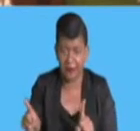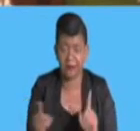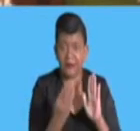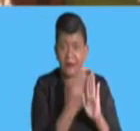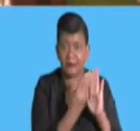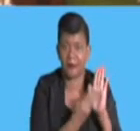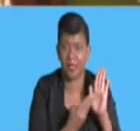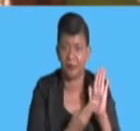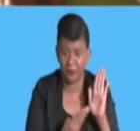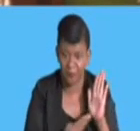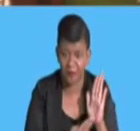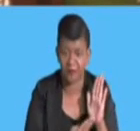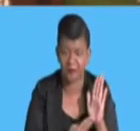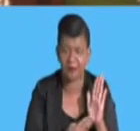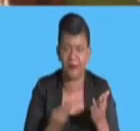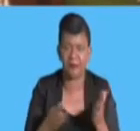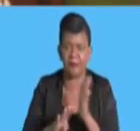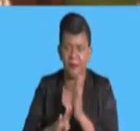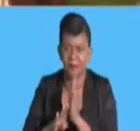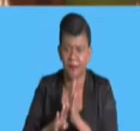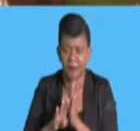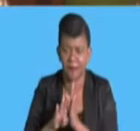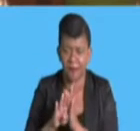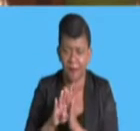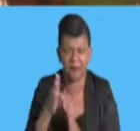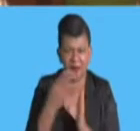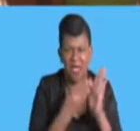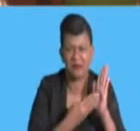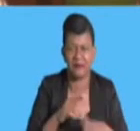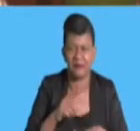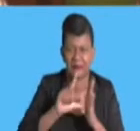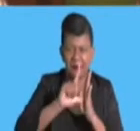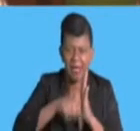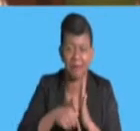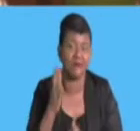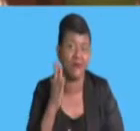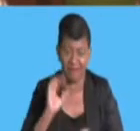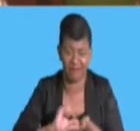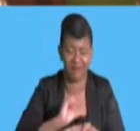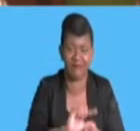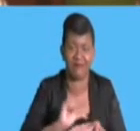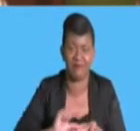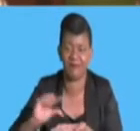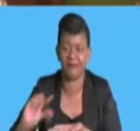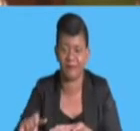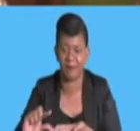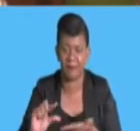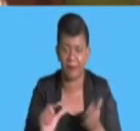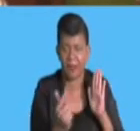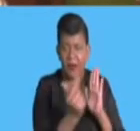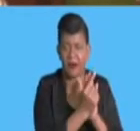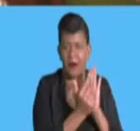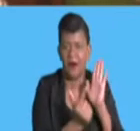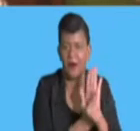project themselves up when it's budget time, but they do not reciprocate or honor the taxpayers or even the laws that mandate their